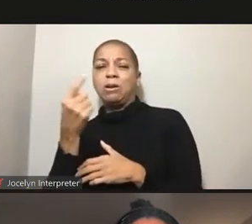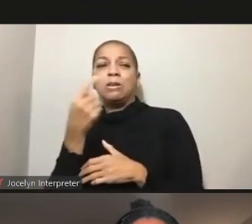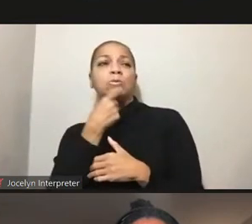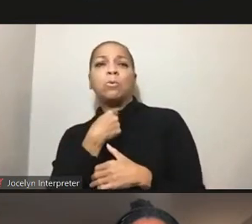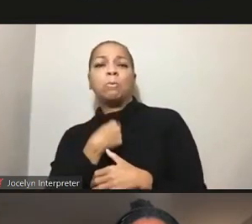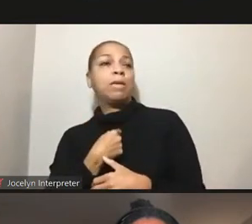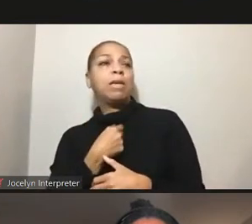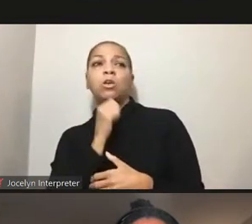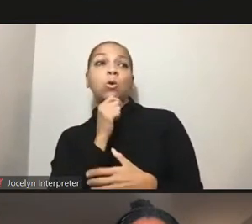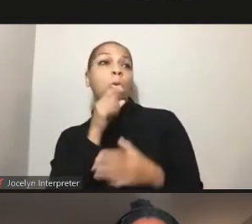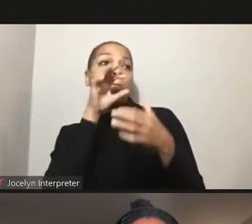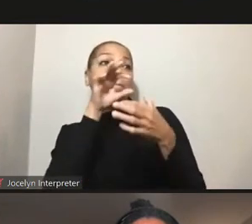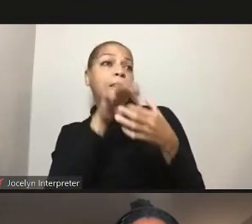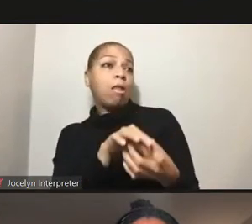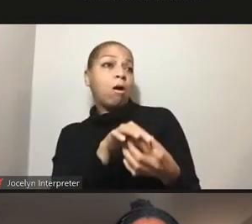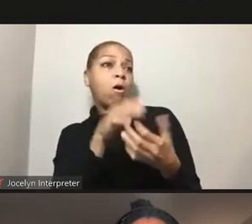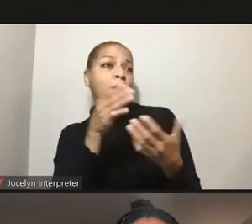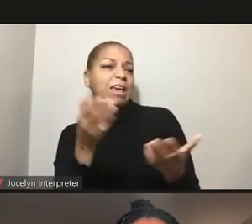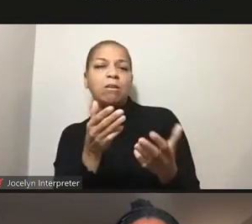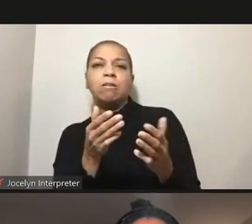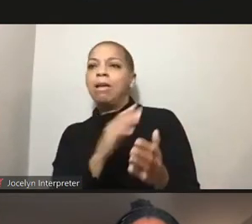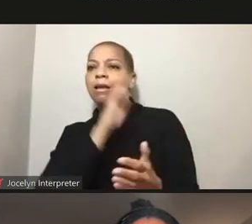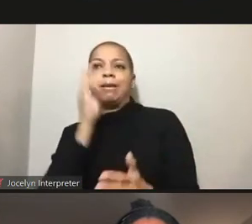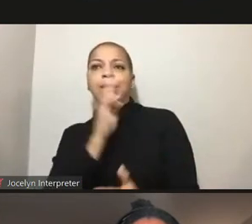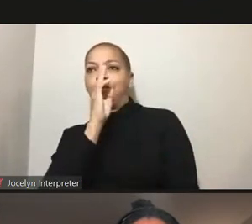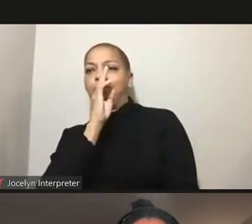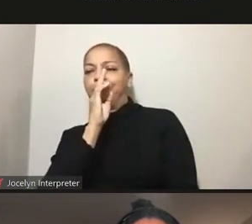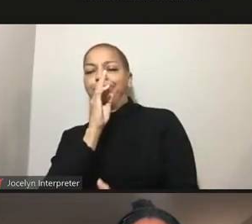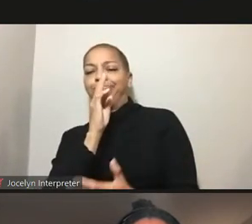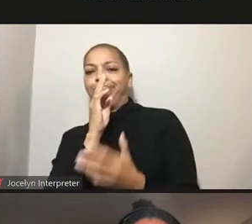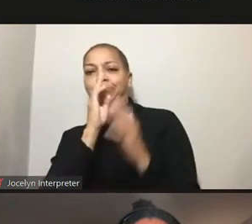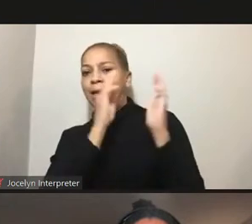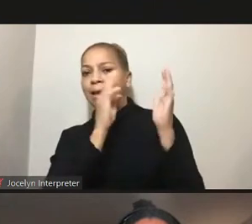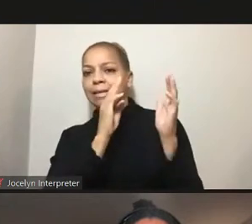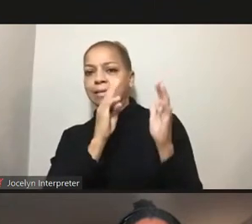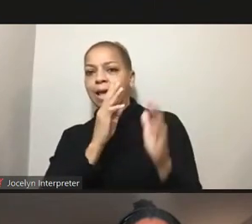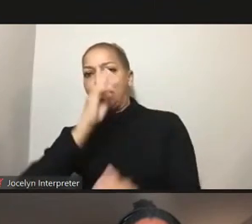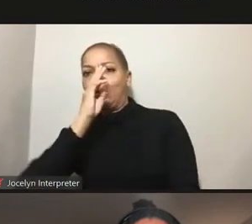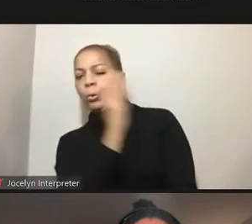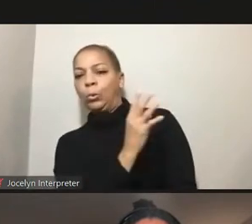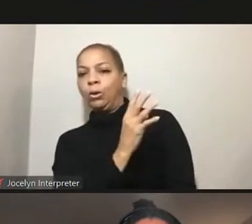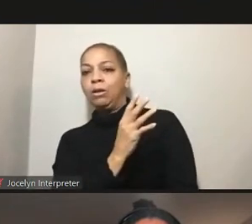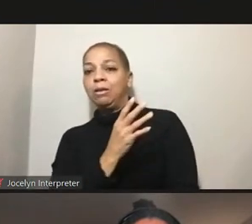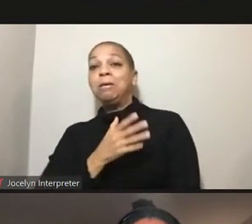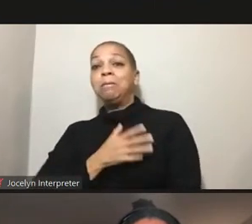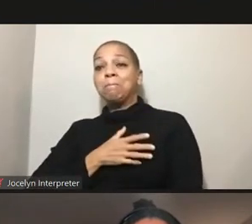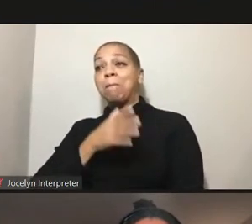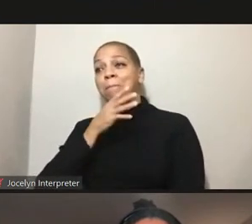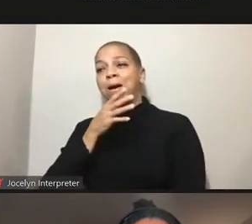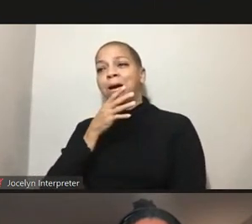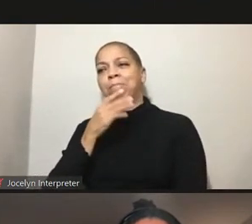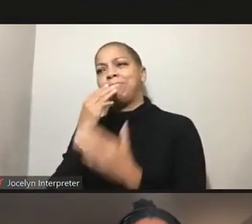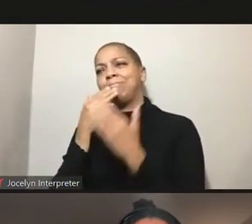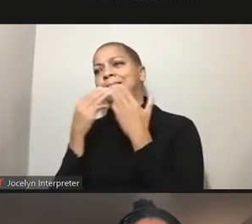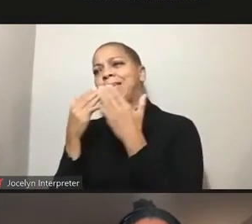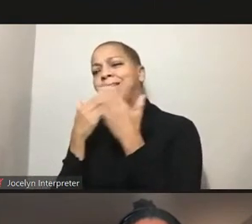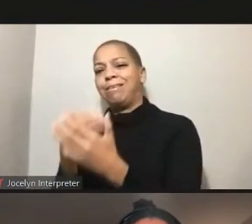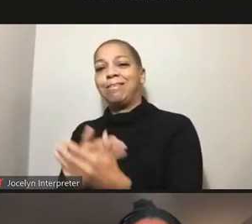belong. I've never paid attention to it. And I have my mother to thank for that. So that's